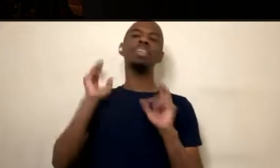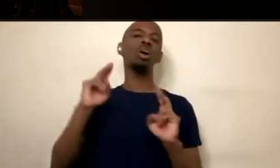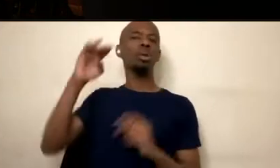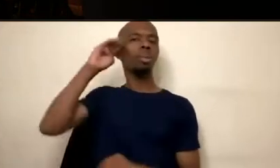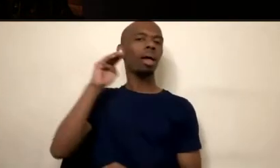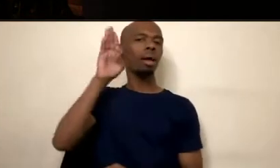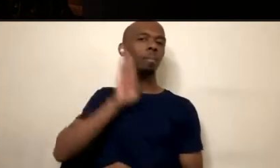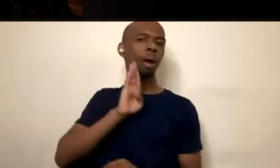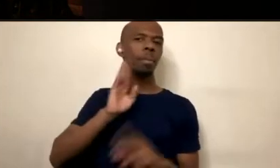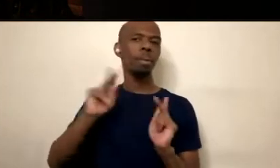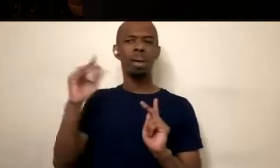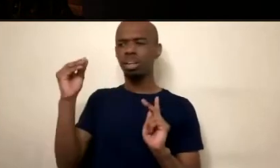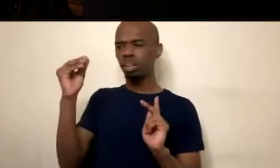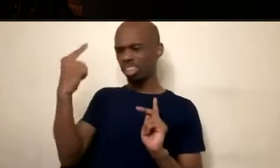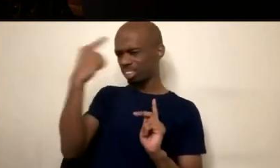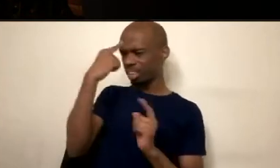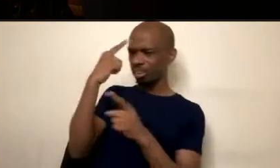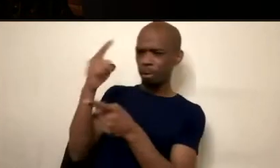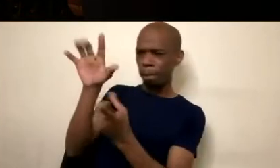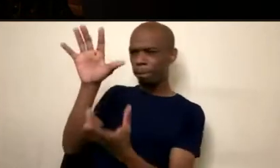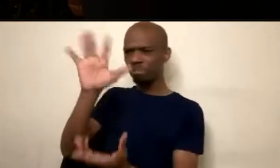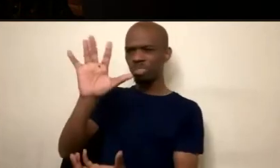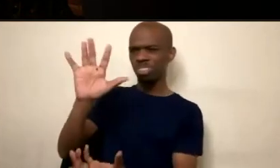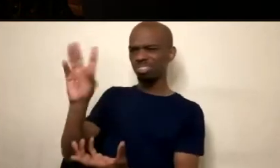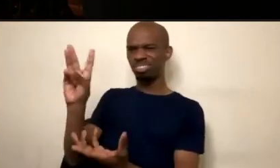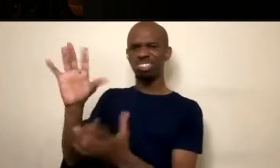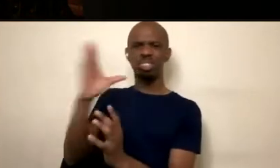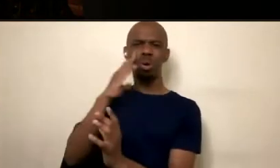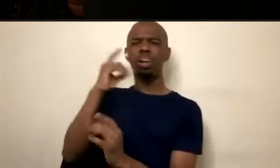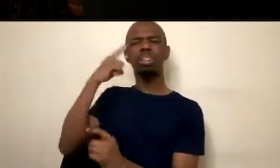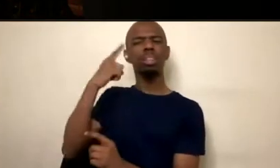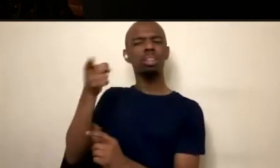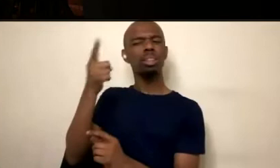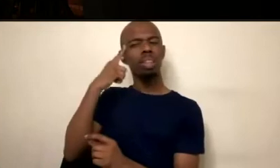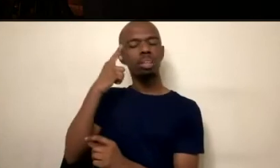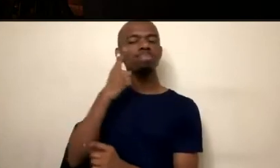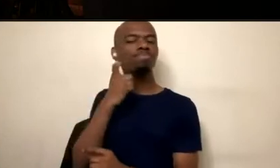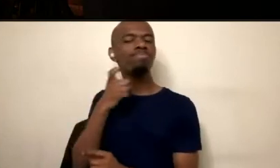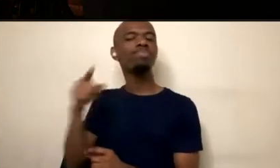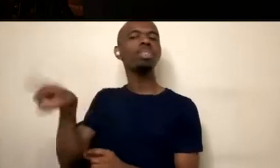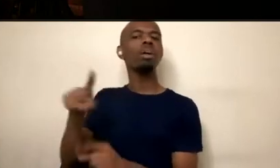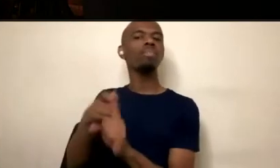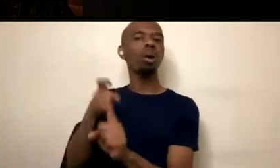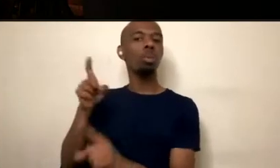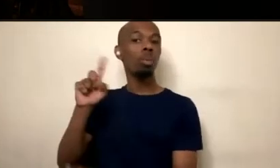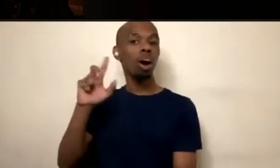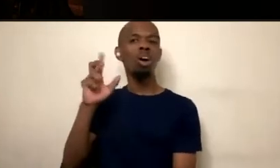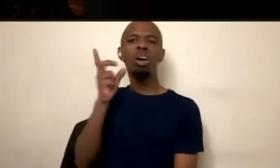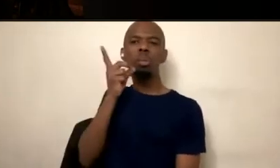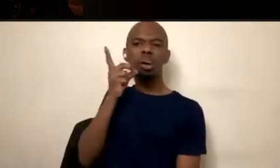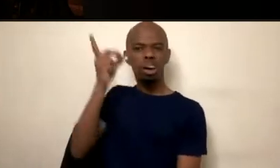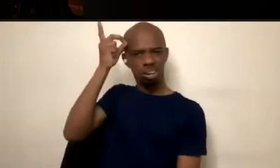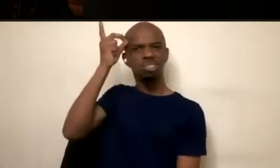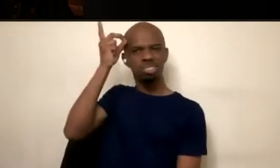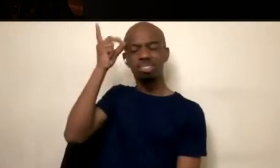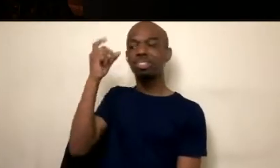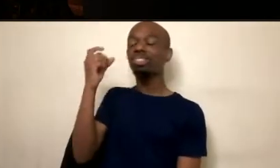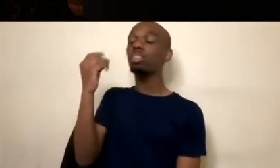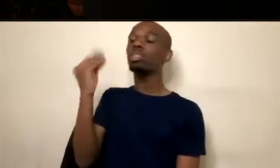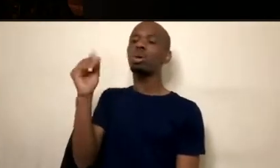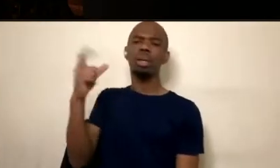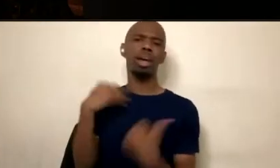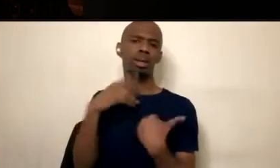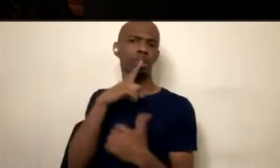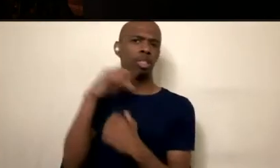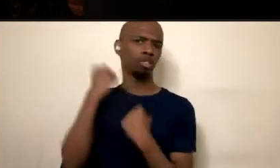they were maybe Dominican because they spoke with a kind of a heavy accent. But anyways, they loved my shirt. You know, it's like beautiful shirt, mama.